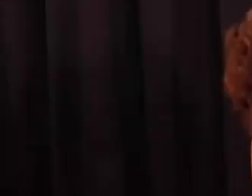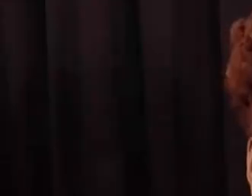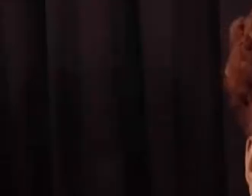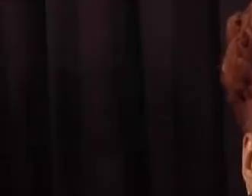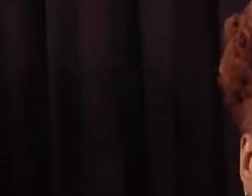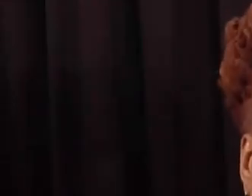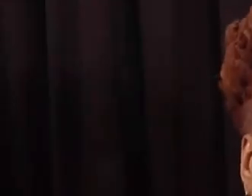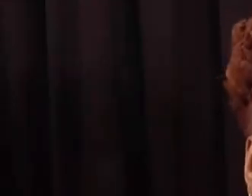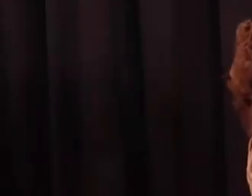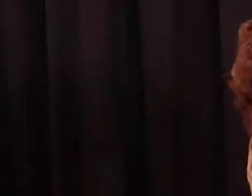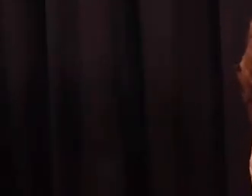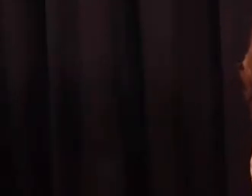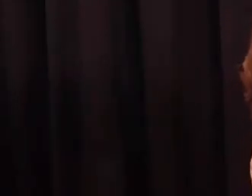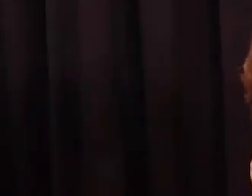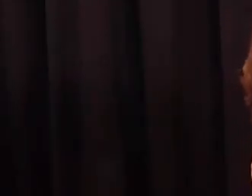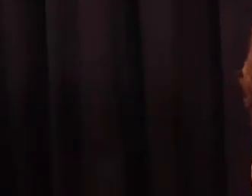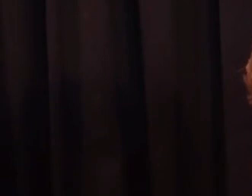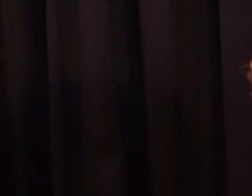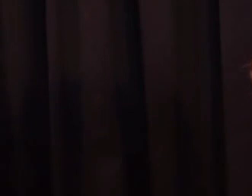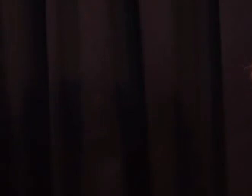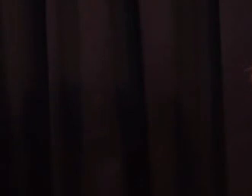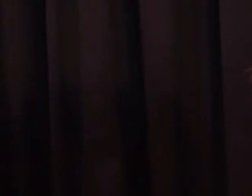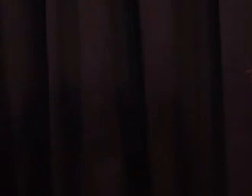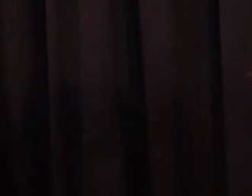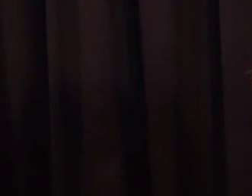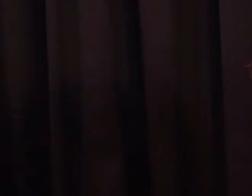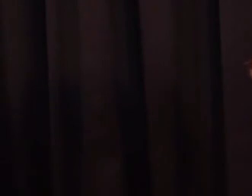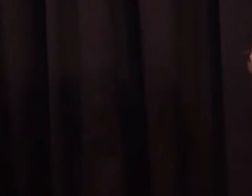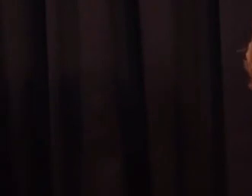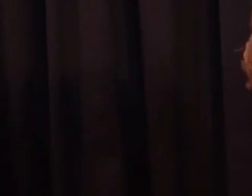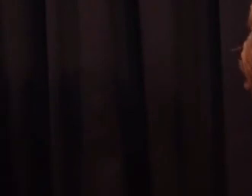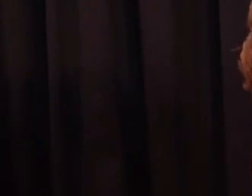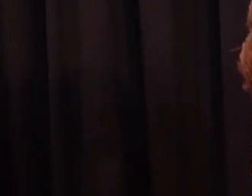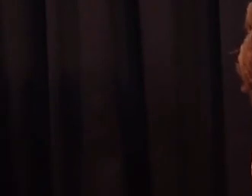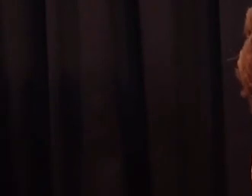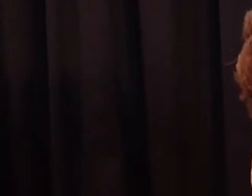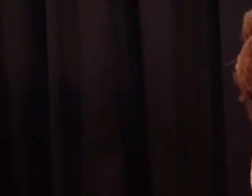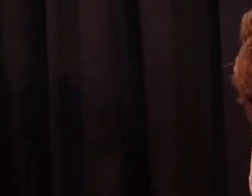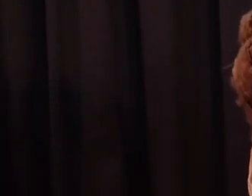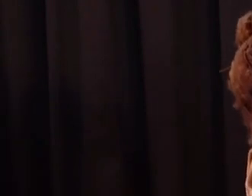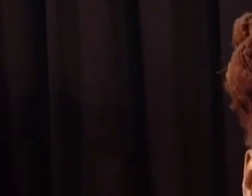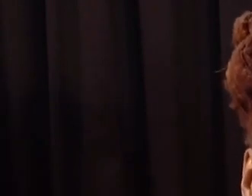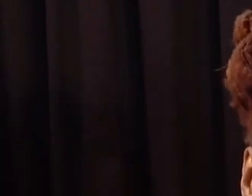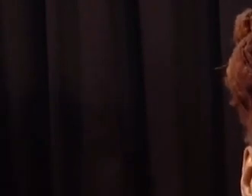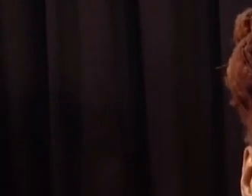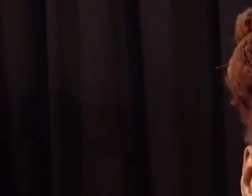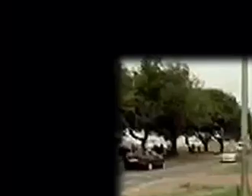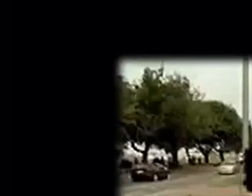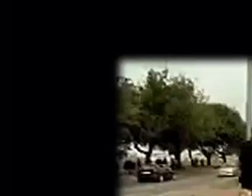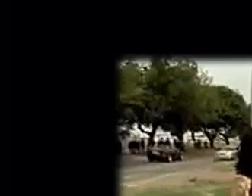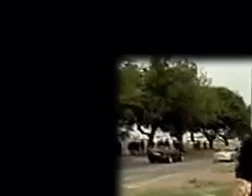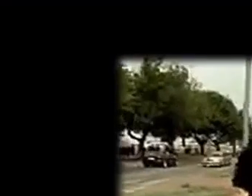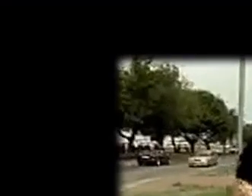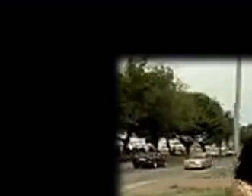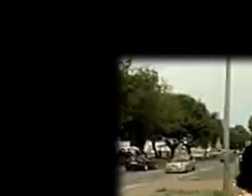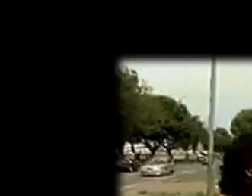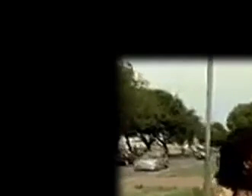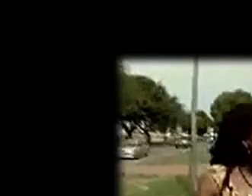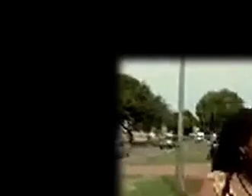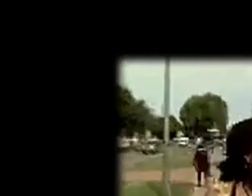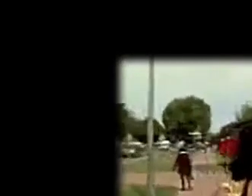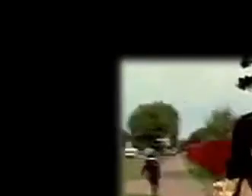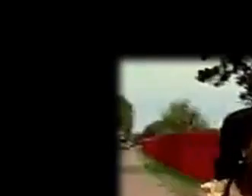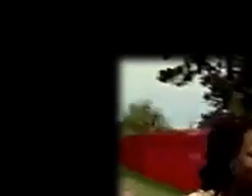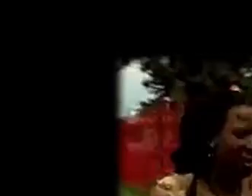My name is Prudence Mabele from South Africa in Johannesburg, Wattville Township. I'm